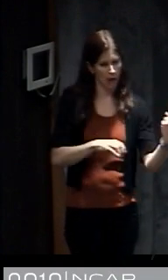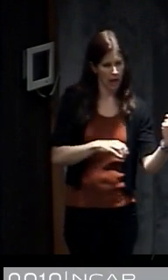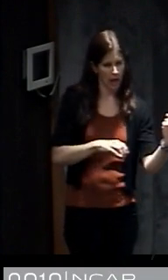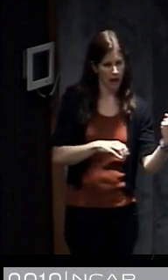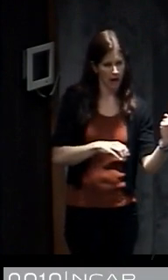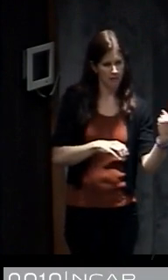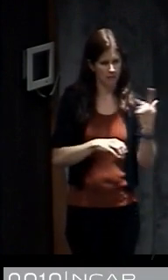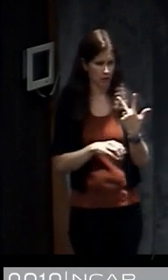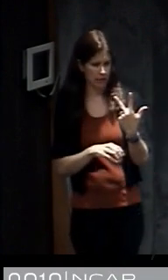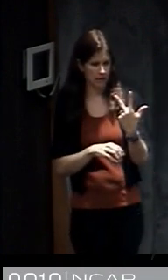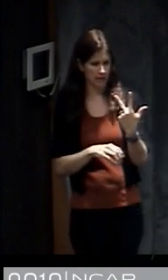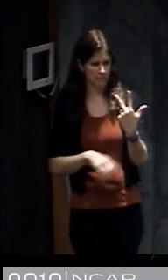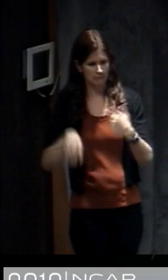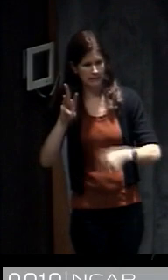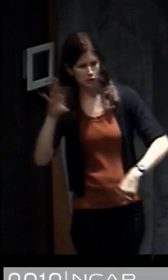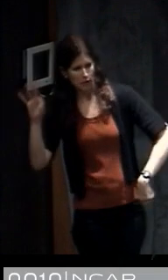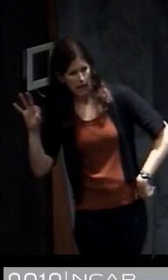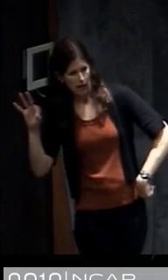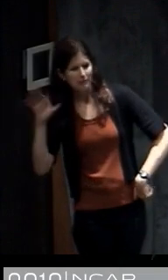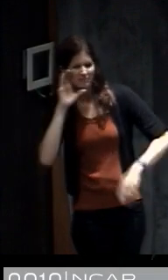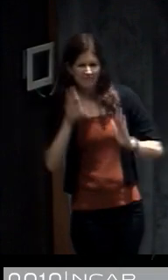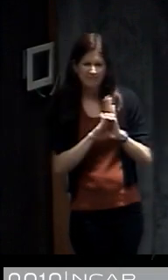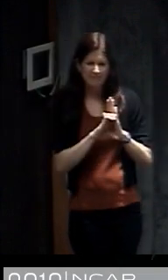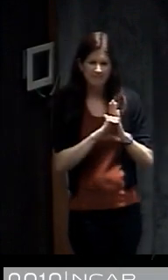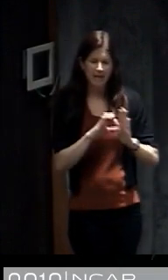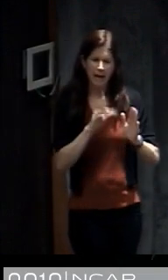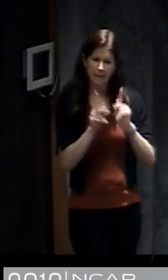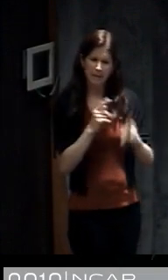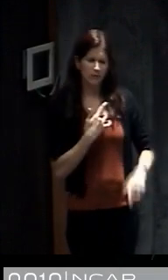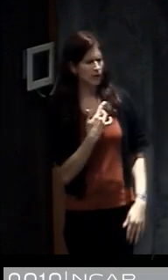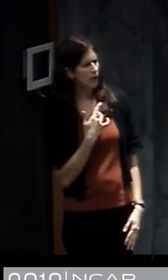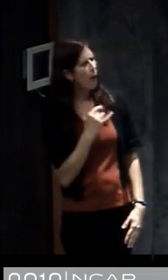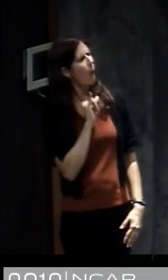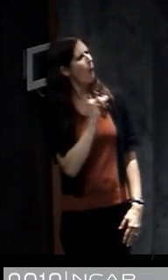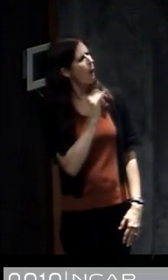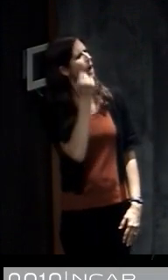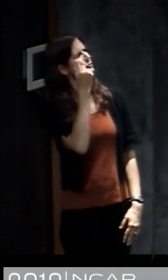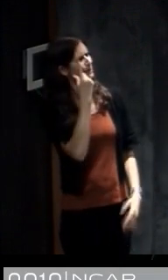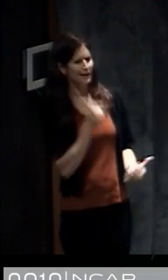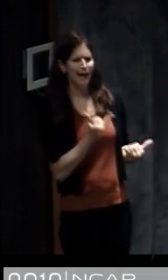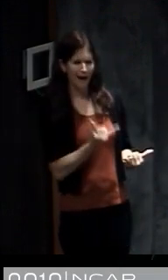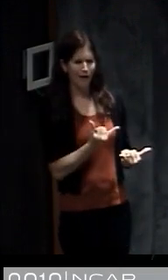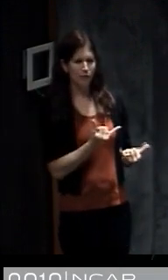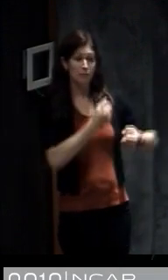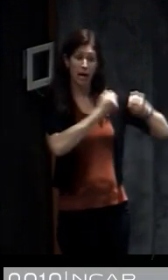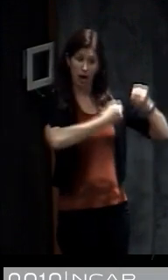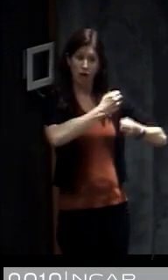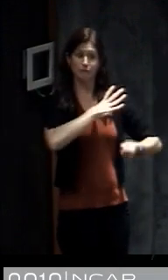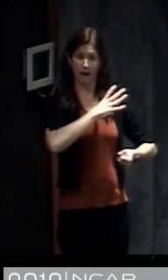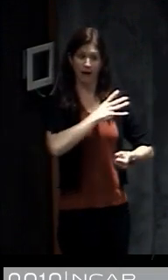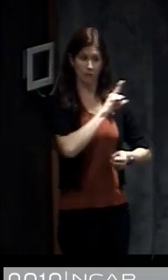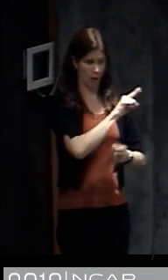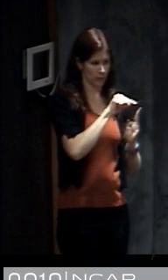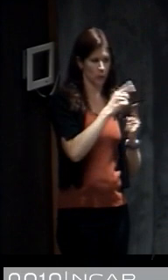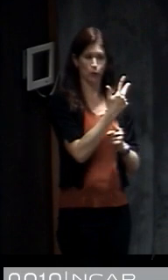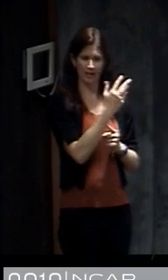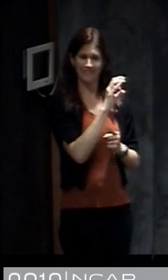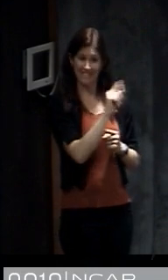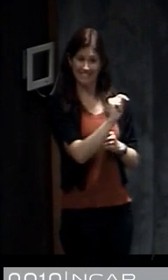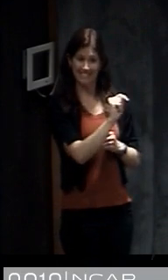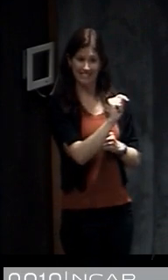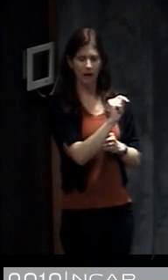to six feet or six to nine feet might mean. And some people really felt like this was useful. They could see, OK, well, here, my car's fine at one to three feet. You know, it's not underwater